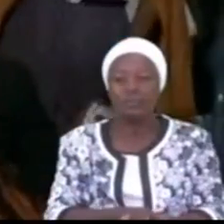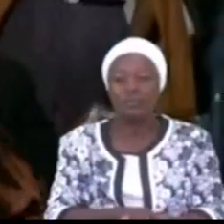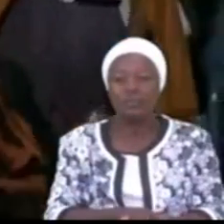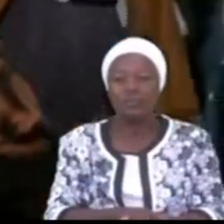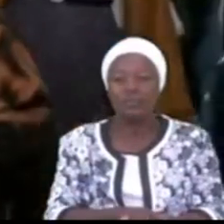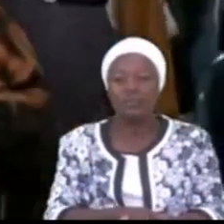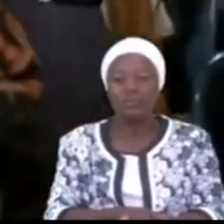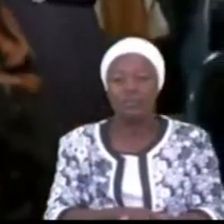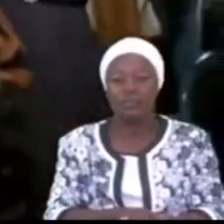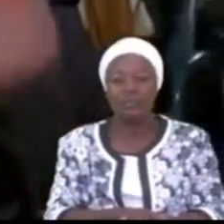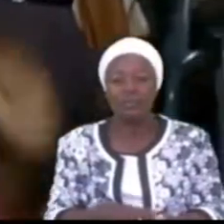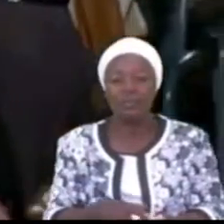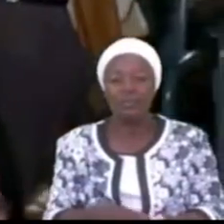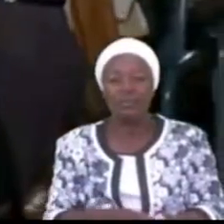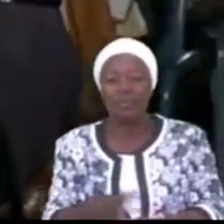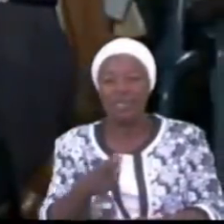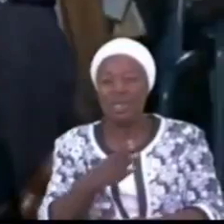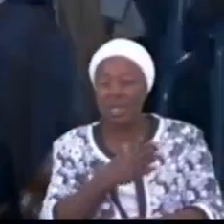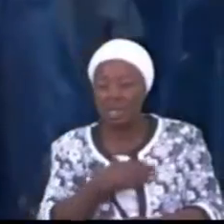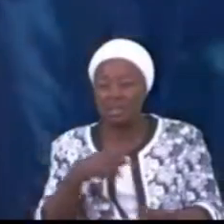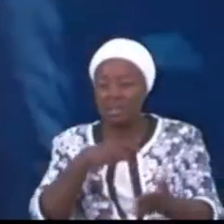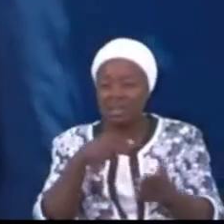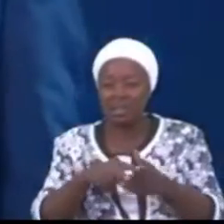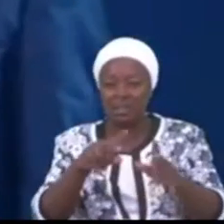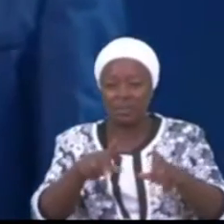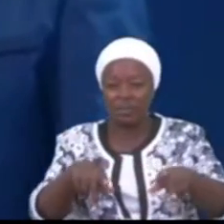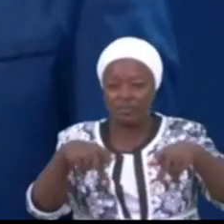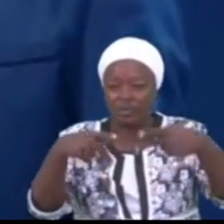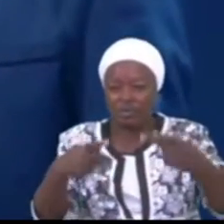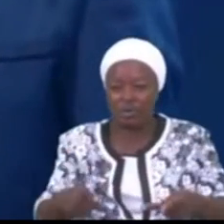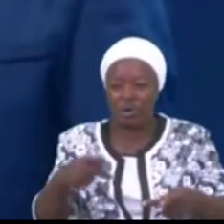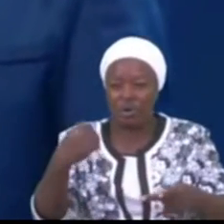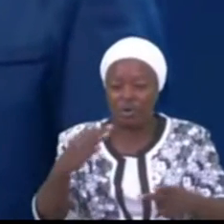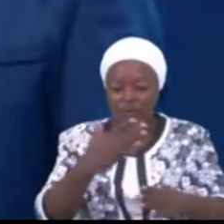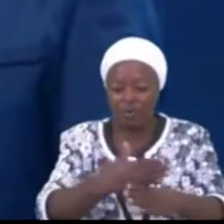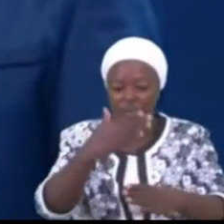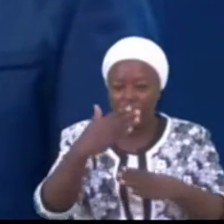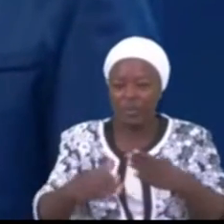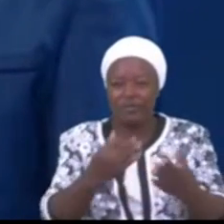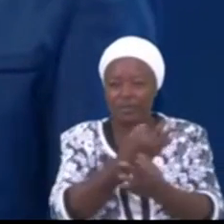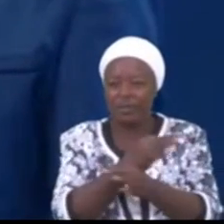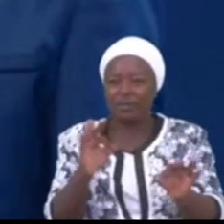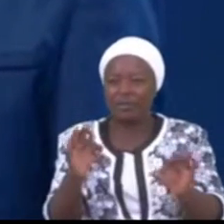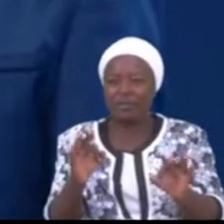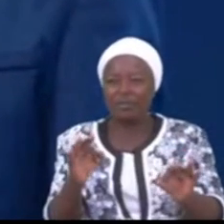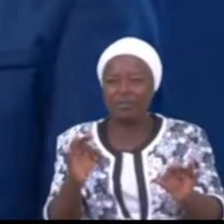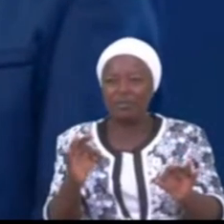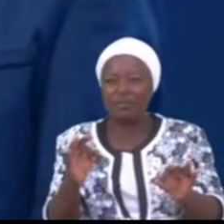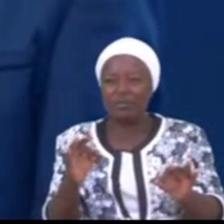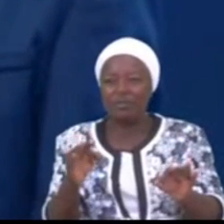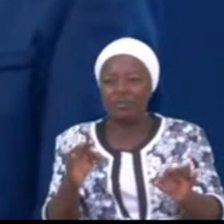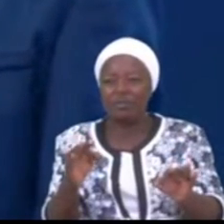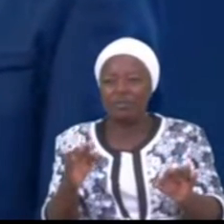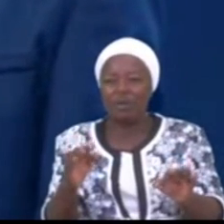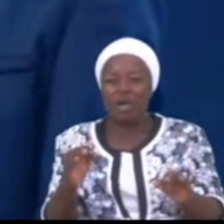And this provision of total emancipation, all